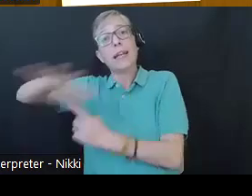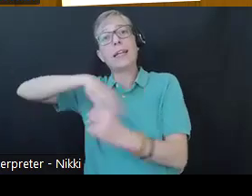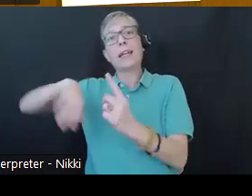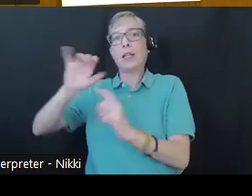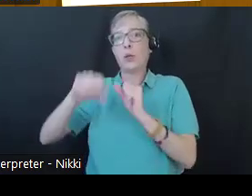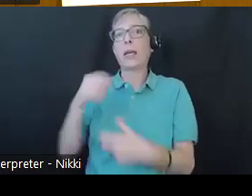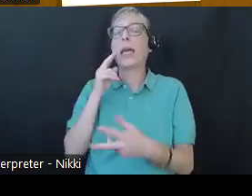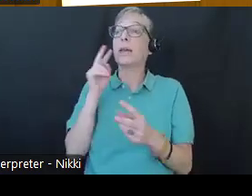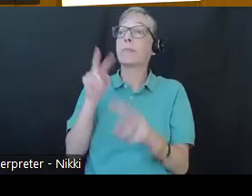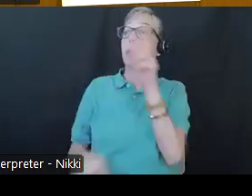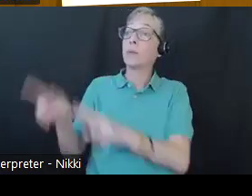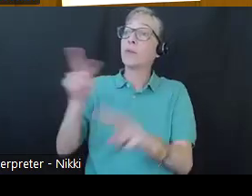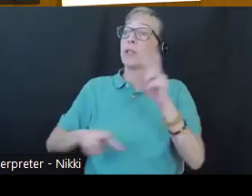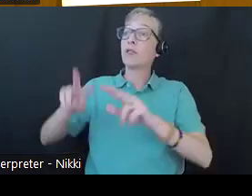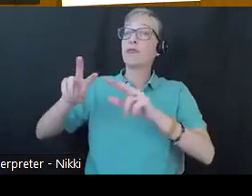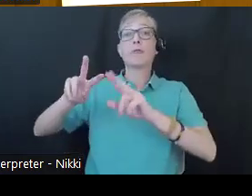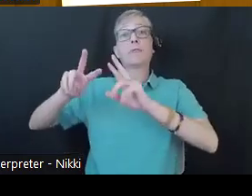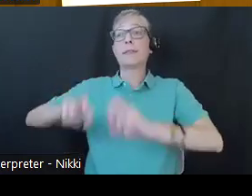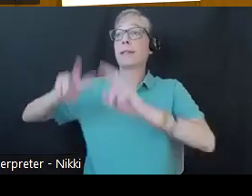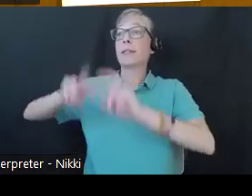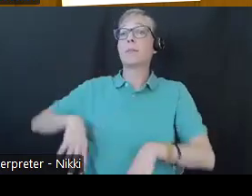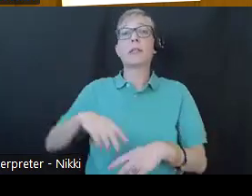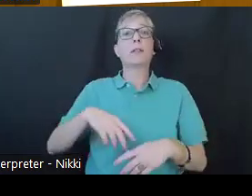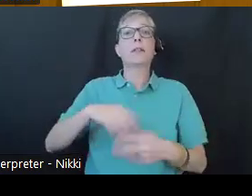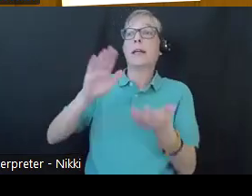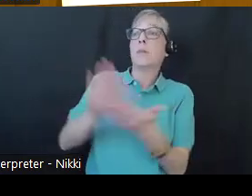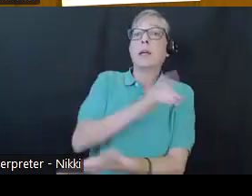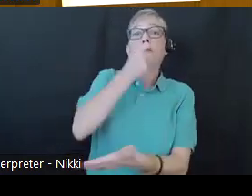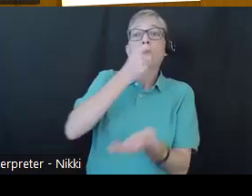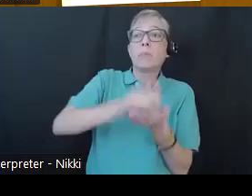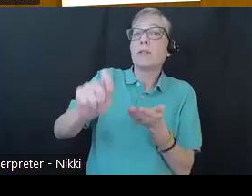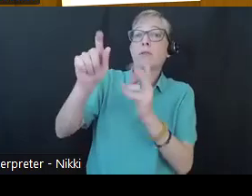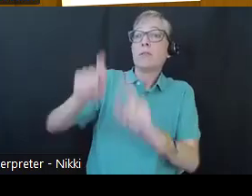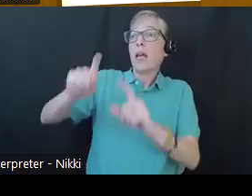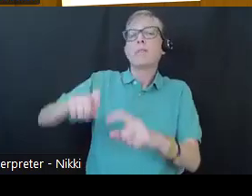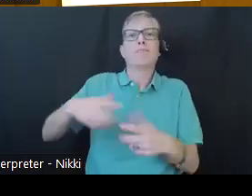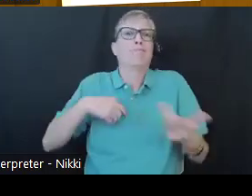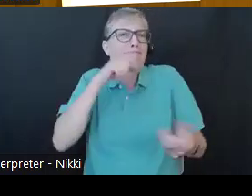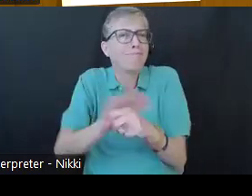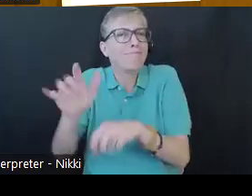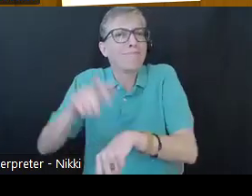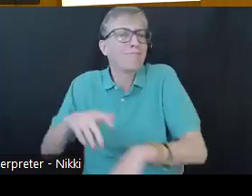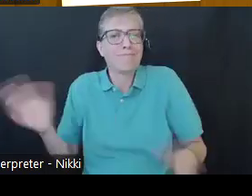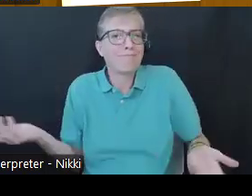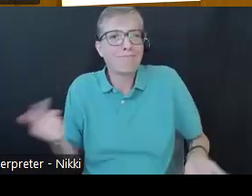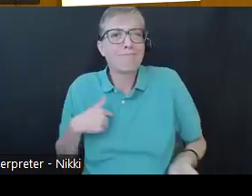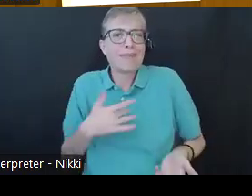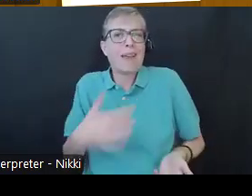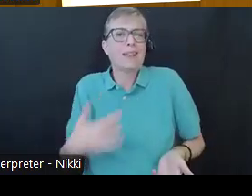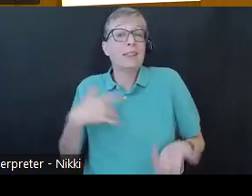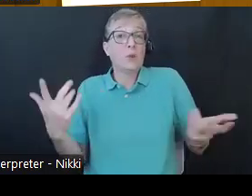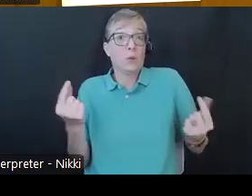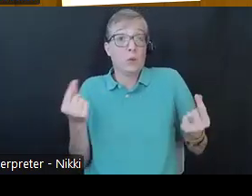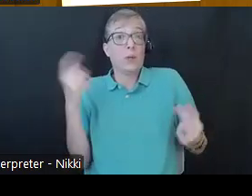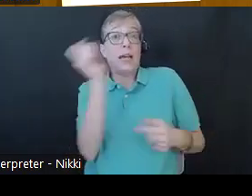observational assessment or paper pencil test. We don't have time to do any of that. So I usually just ask, if it's a child, I ask the parent, when your child goes